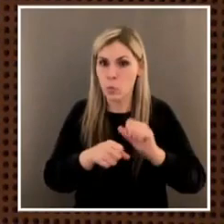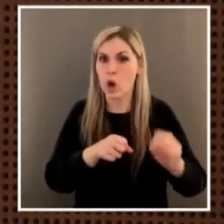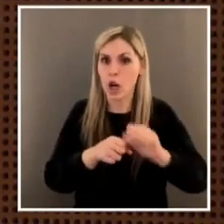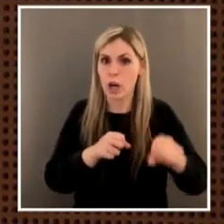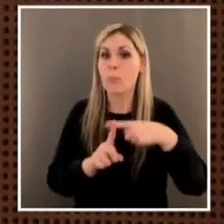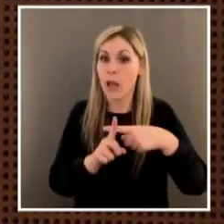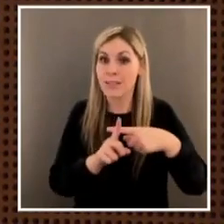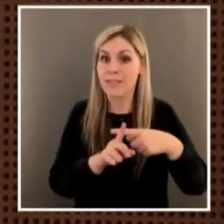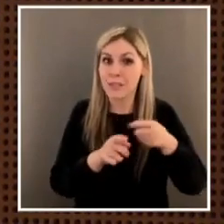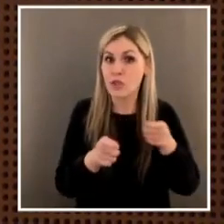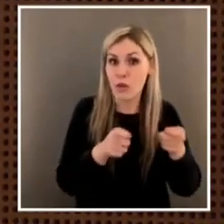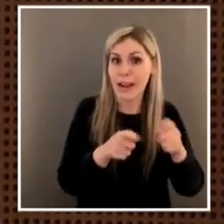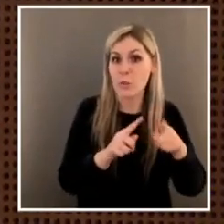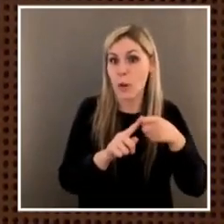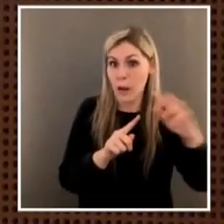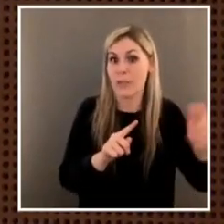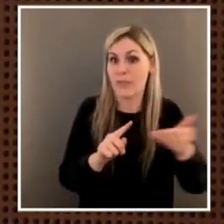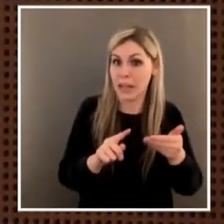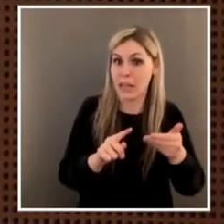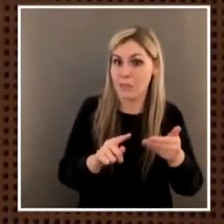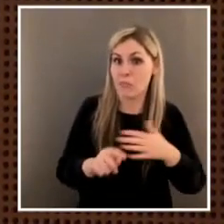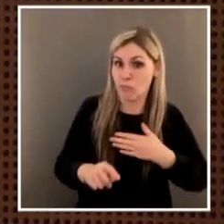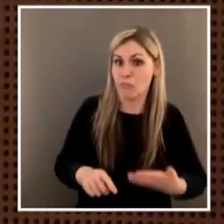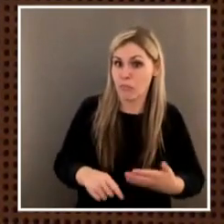I'm invited.